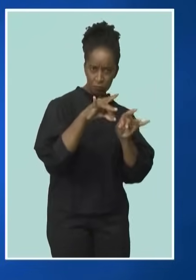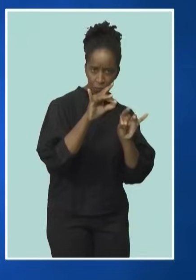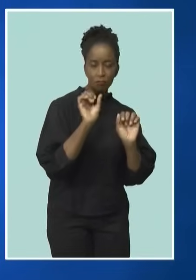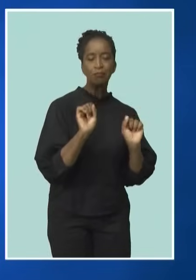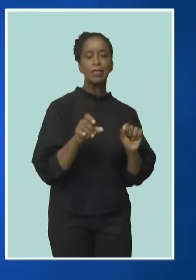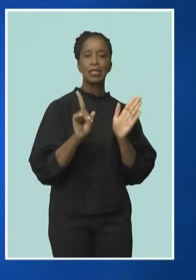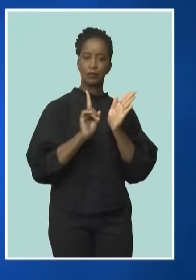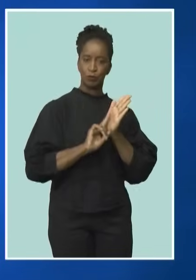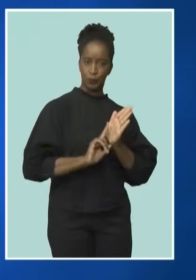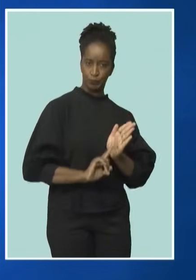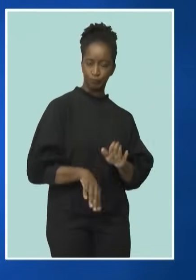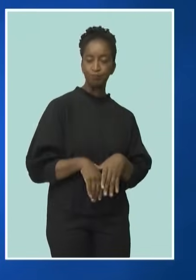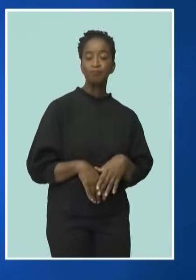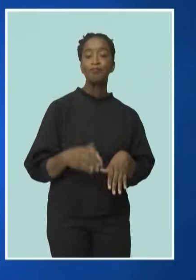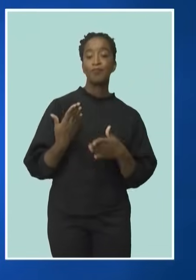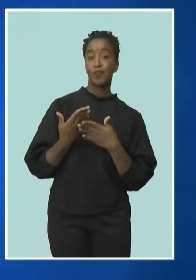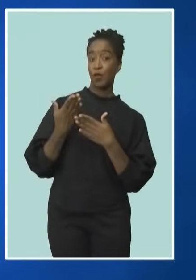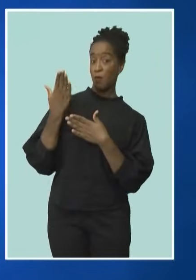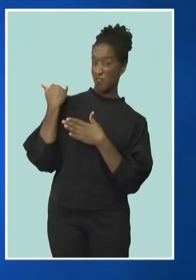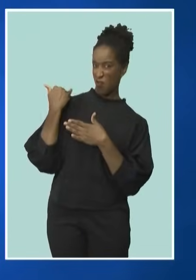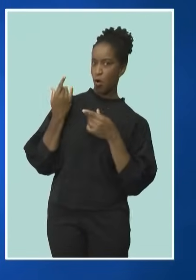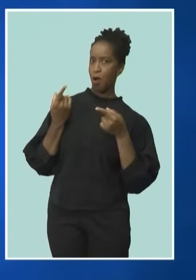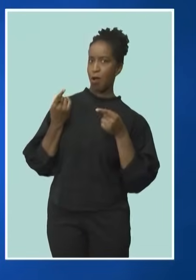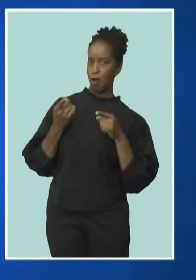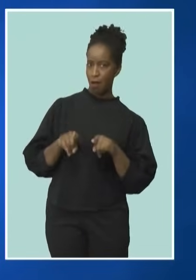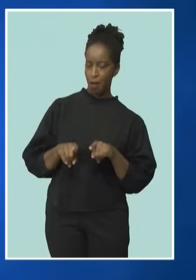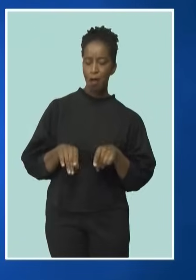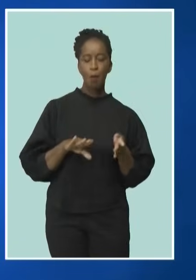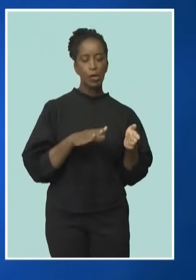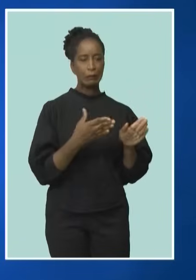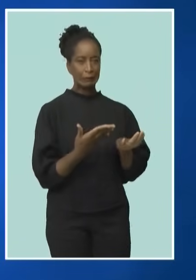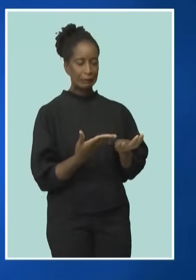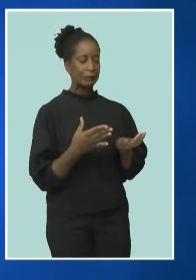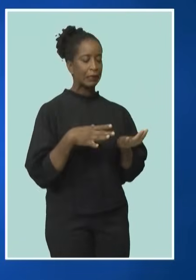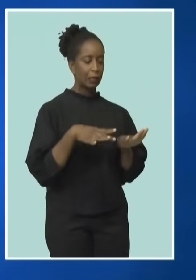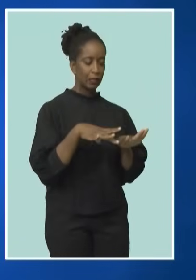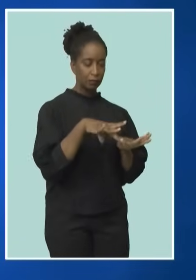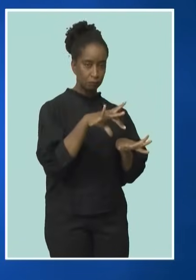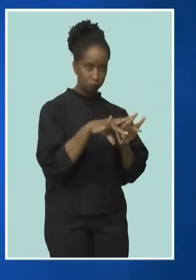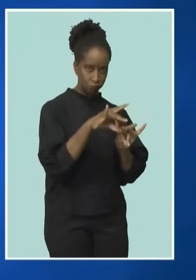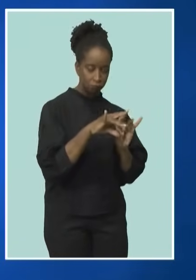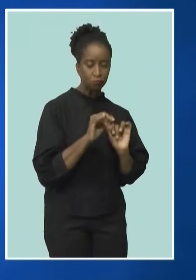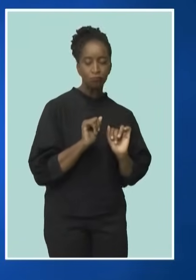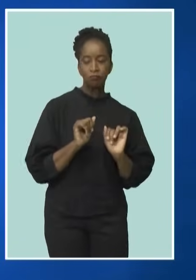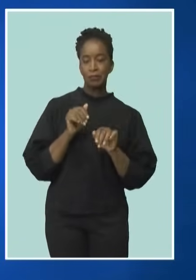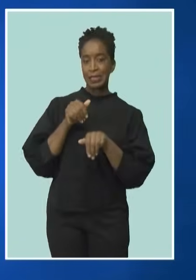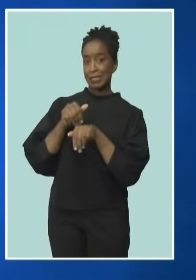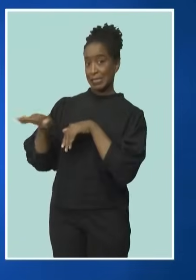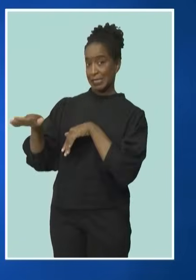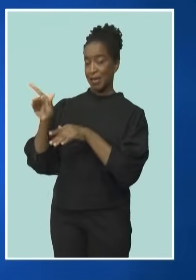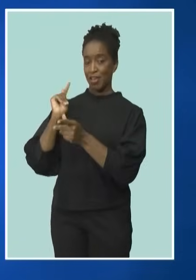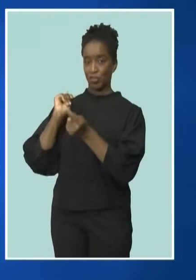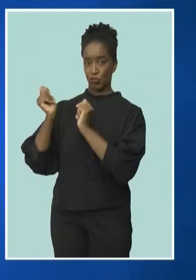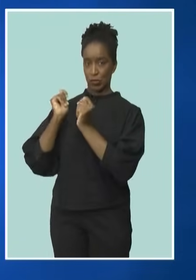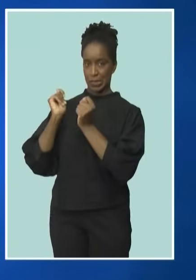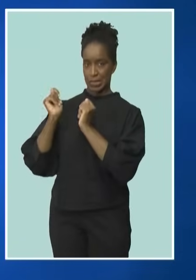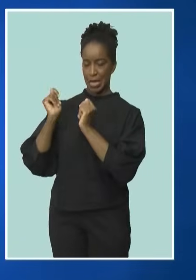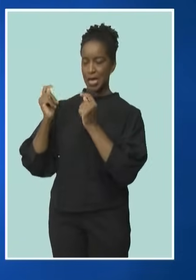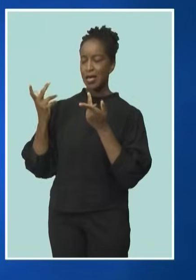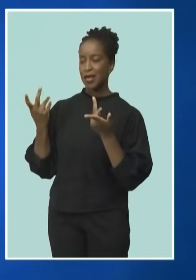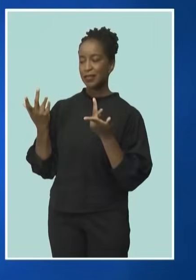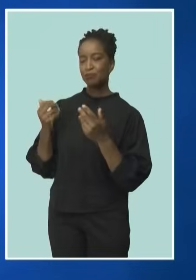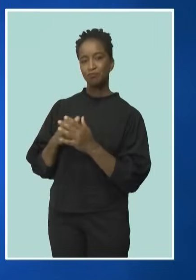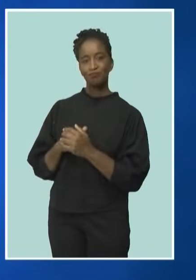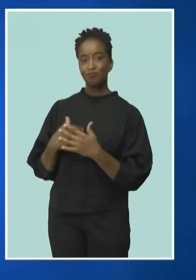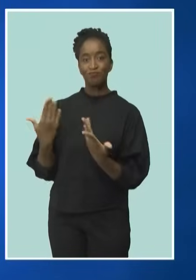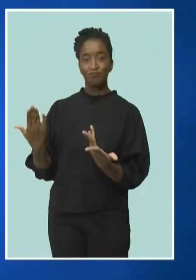Barbados not so long ago where we sent the toxicology samples to Trinidad. Justice Mohammed,